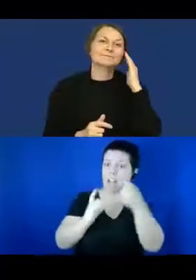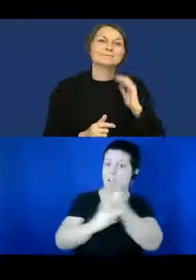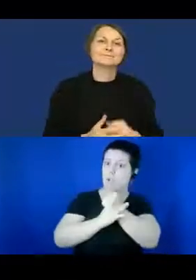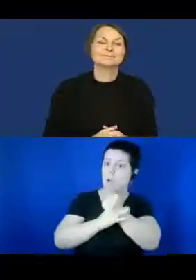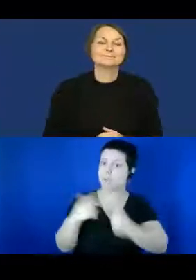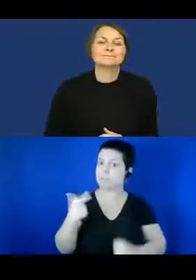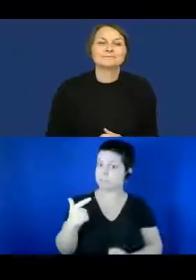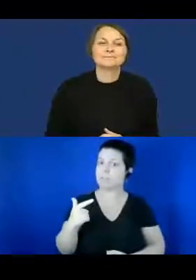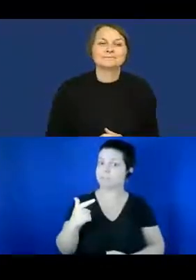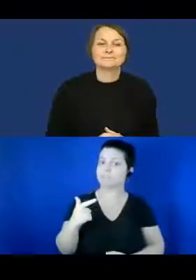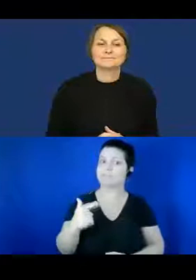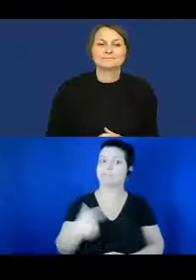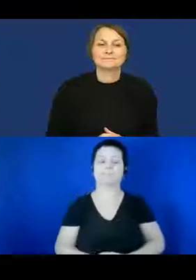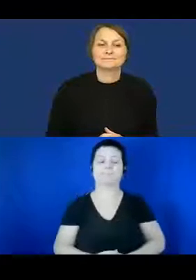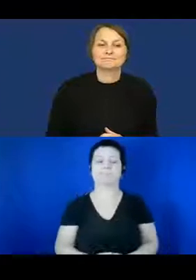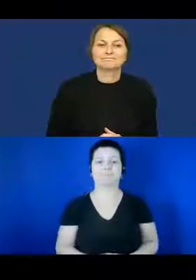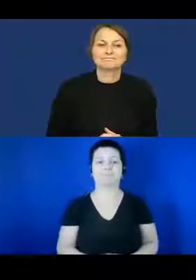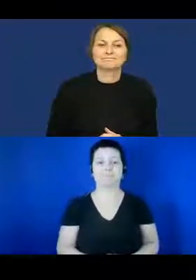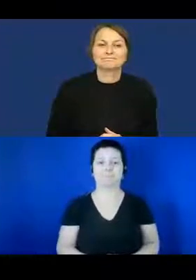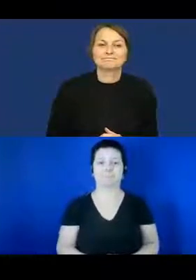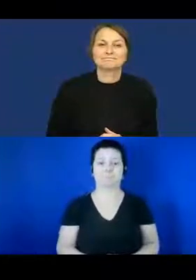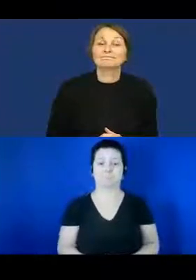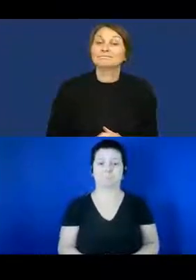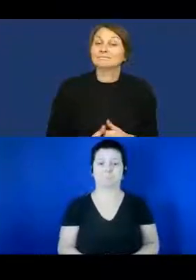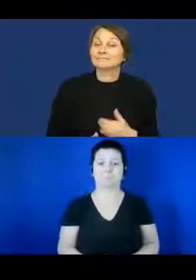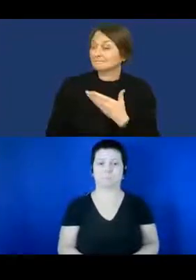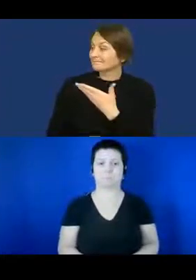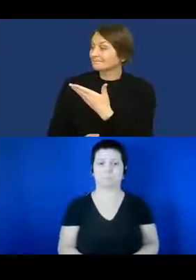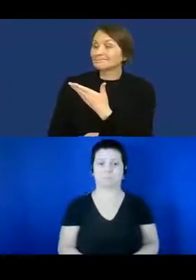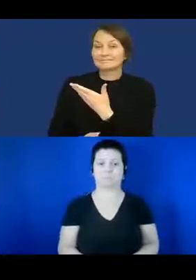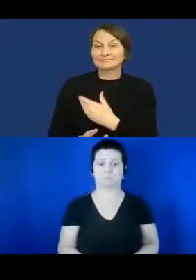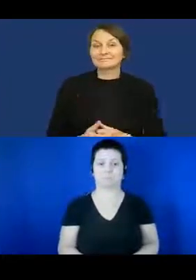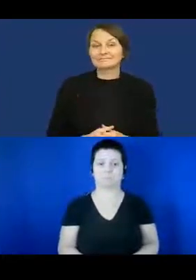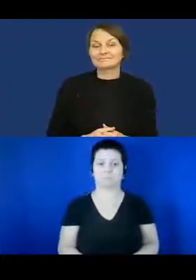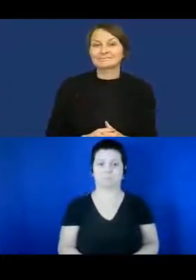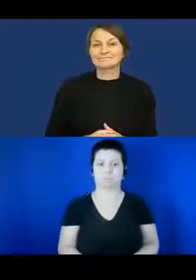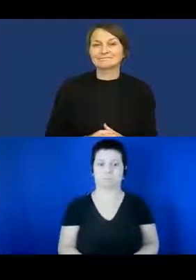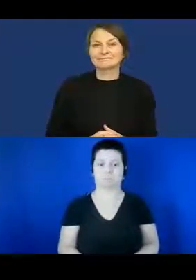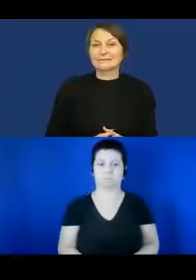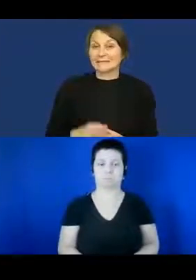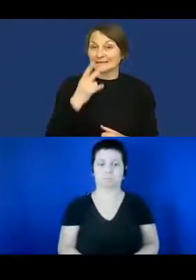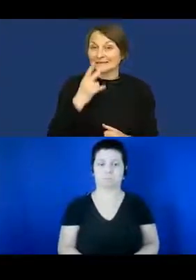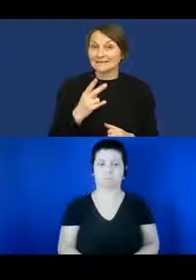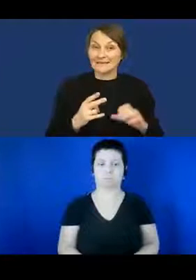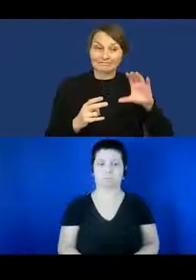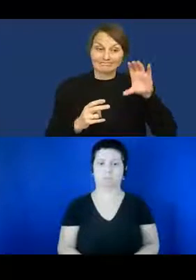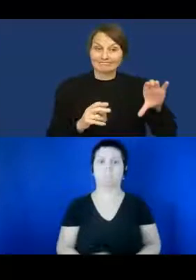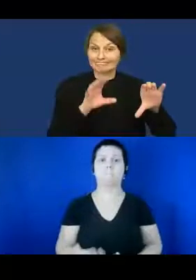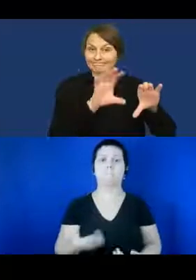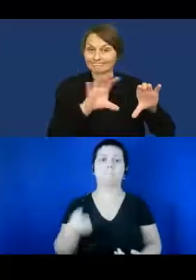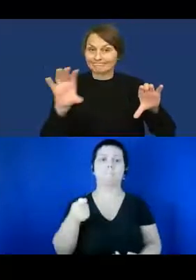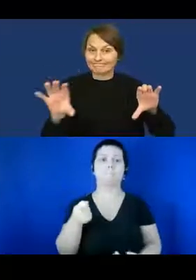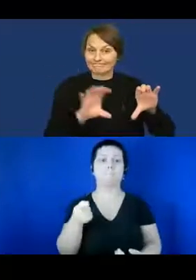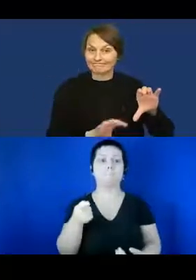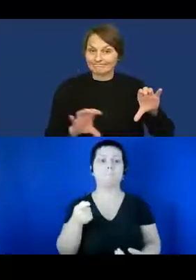An extension of this is that actually, as well as recognizing individual items, the system